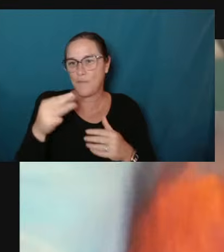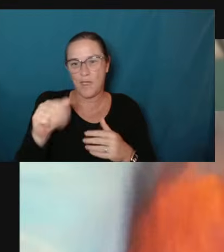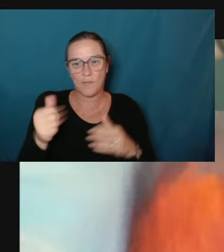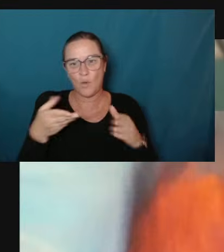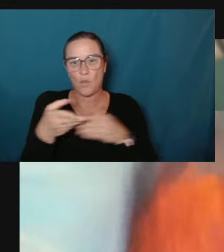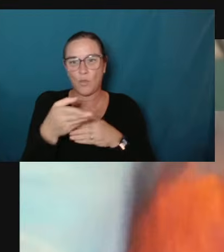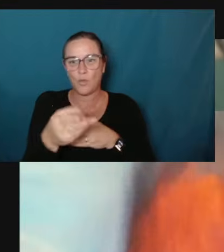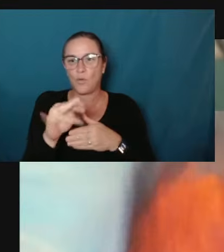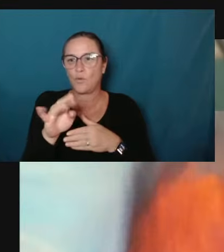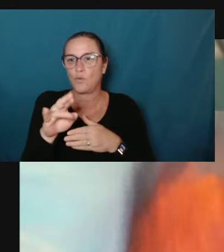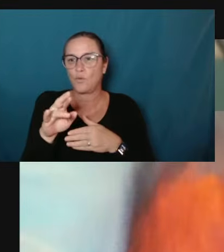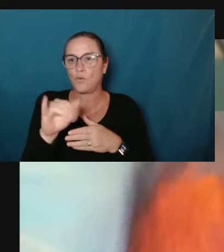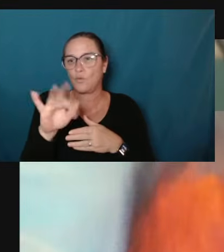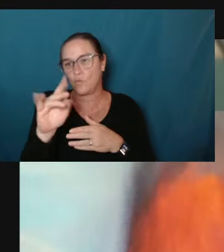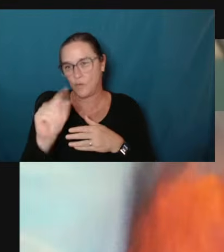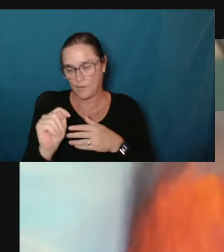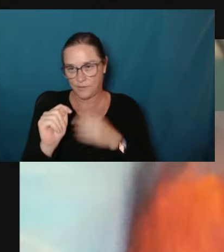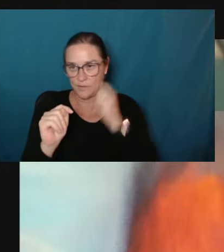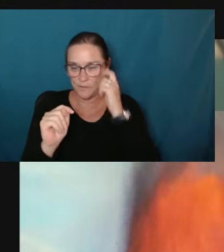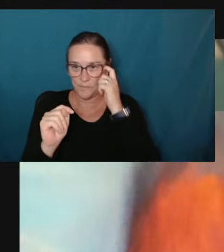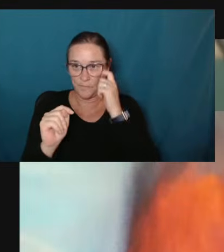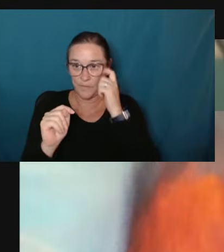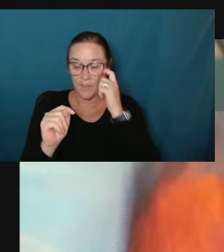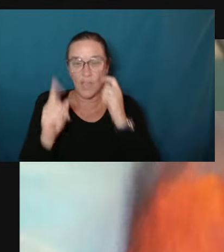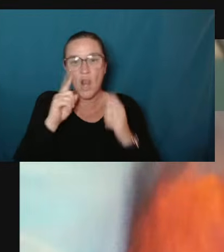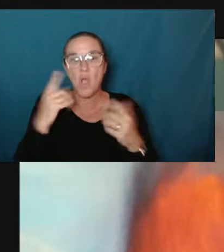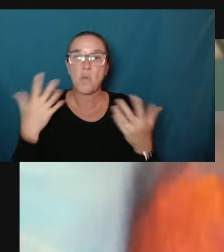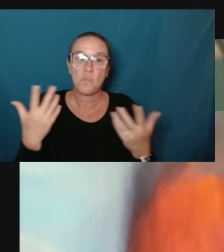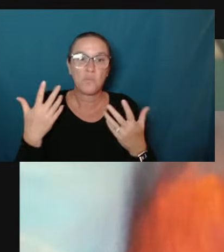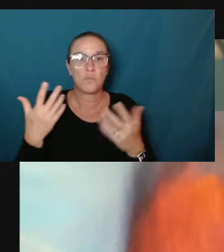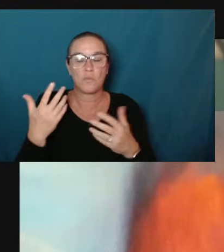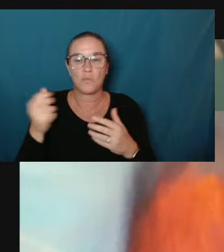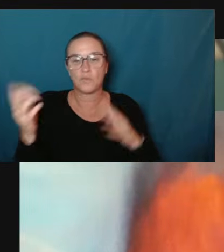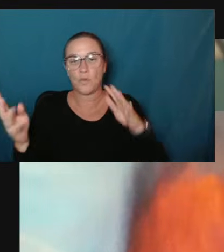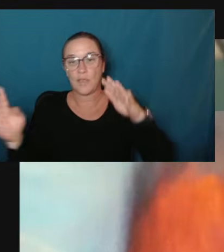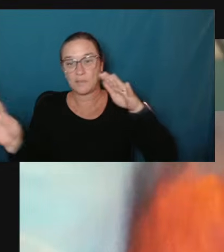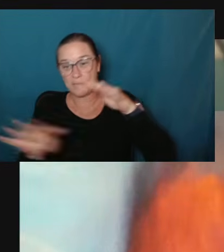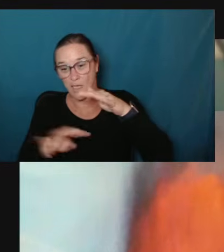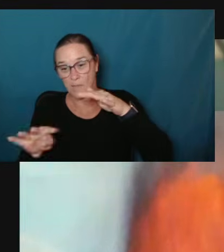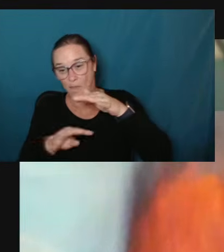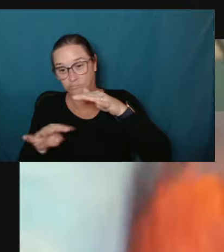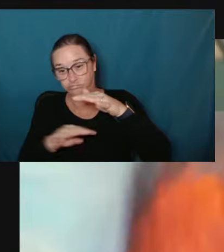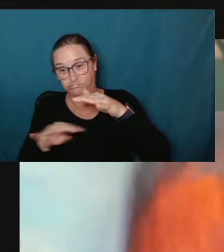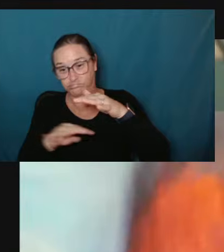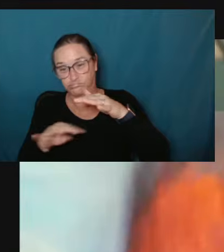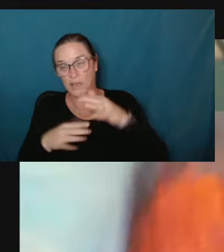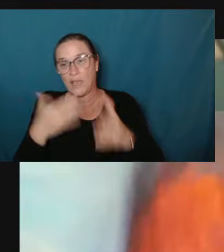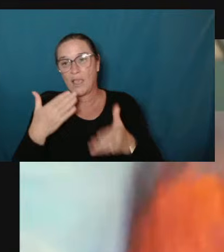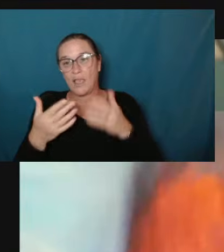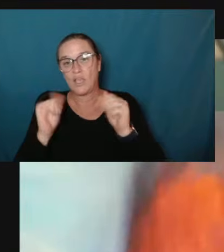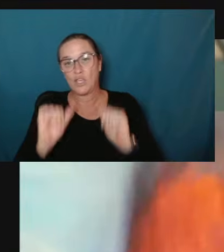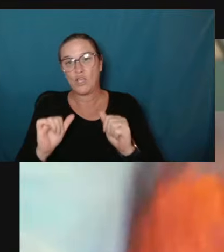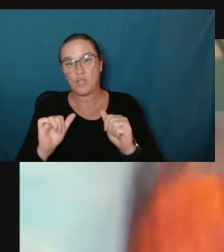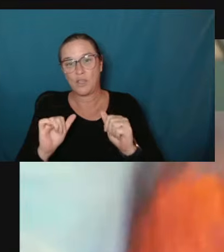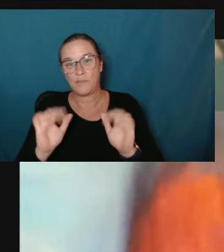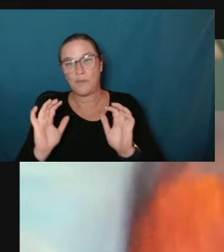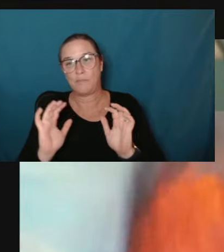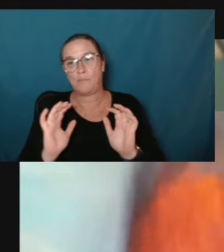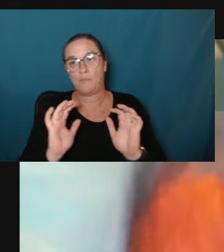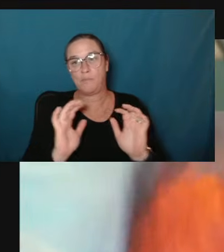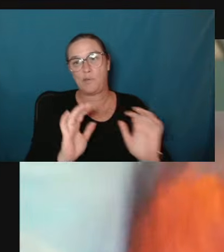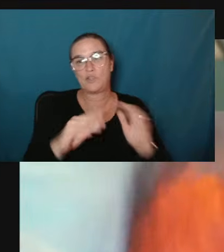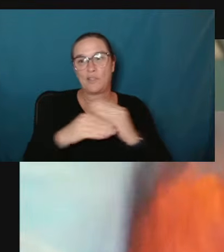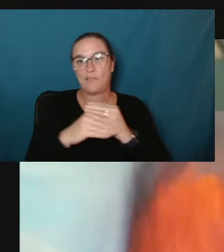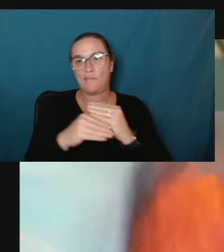zones. And so the idea was like, okay, well, there's magma coming in. That could be pushing the top of Helena Poly towards the ocean, but you